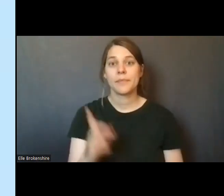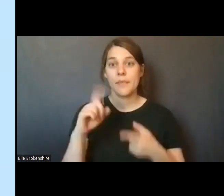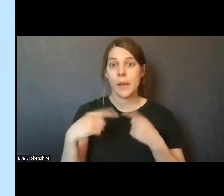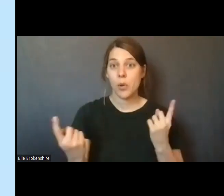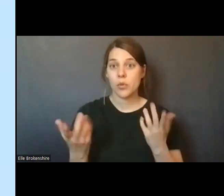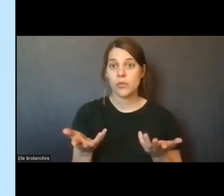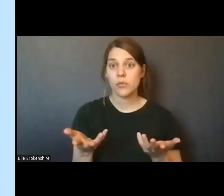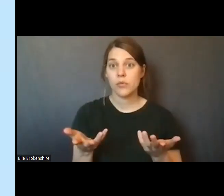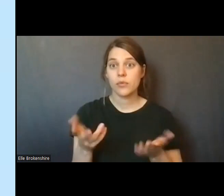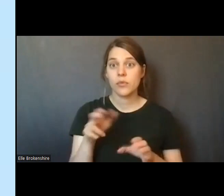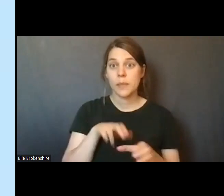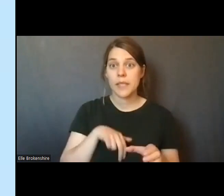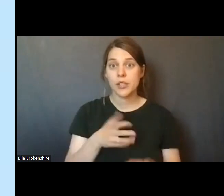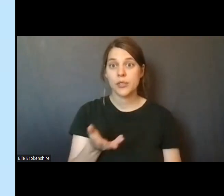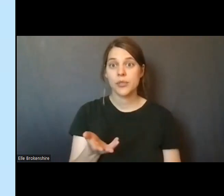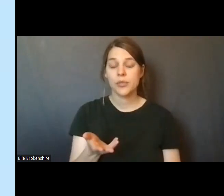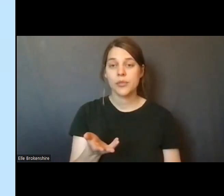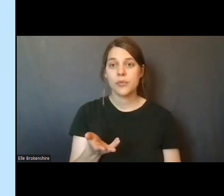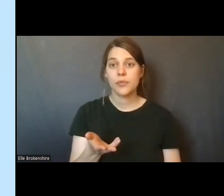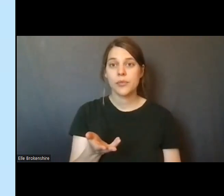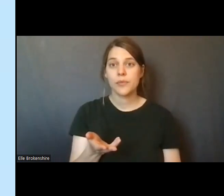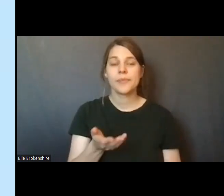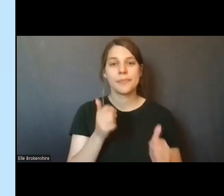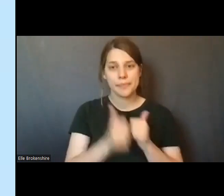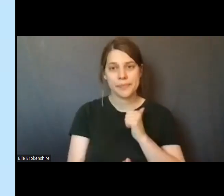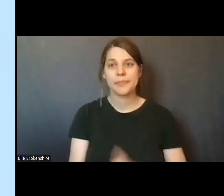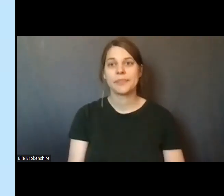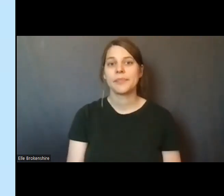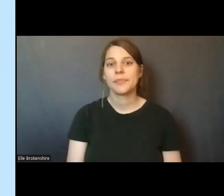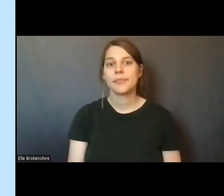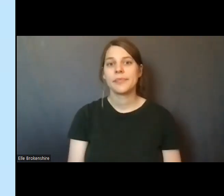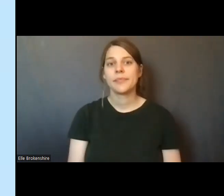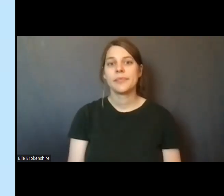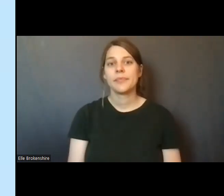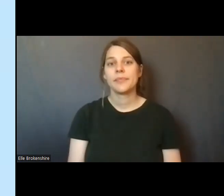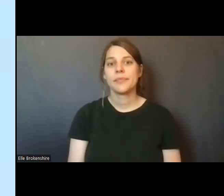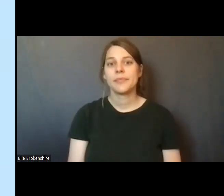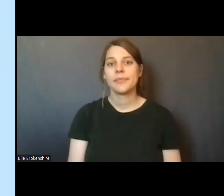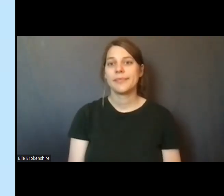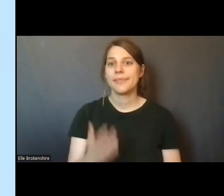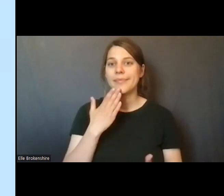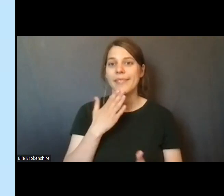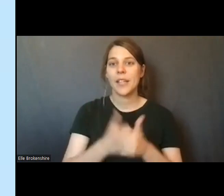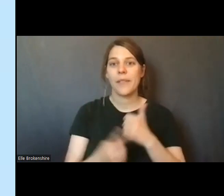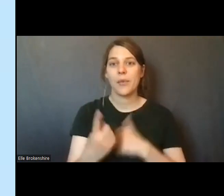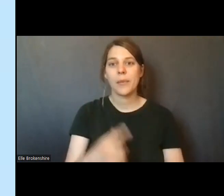opposed? Any abstentions? Motion carries. Thank you. Thank you, everyone. Everyone.